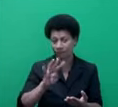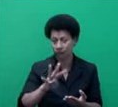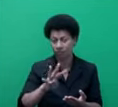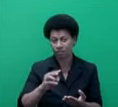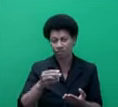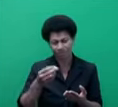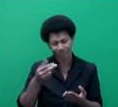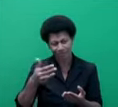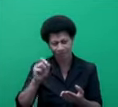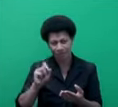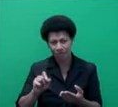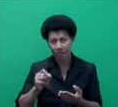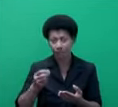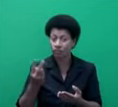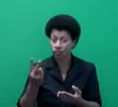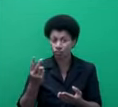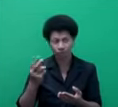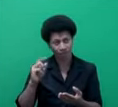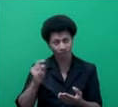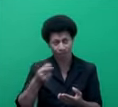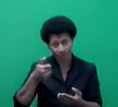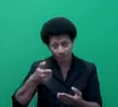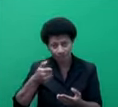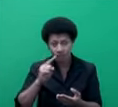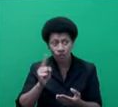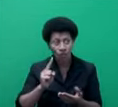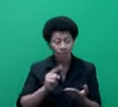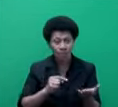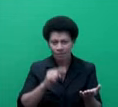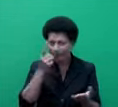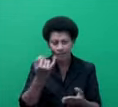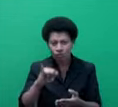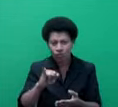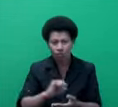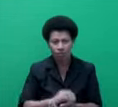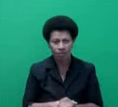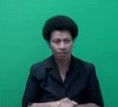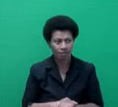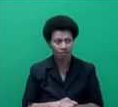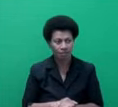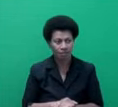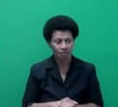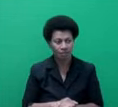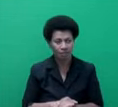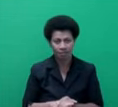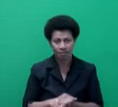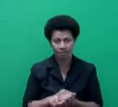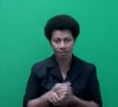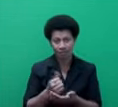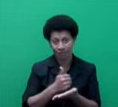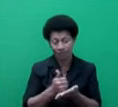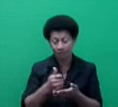in 2006 was 64%. It's not all skewed and wrong. It's wrong. And if I